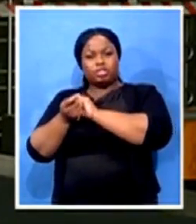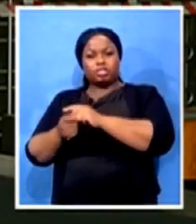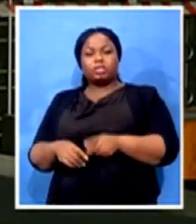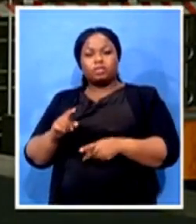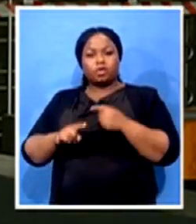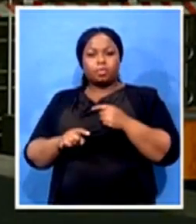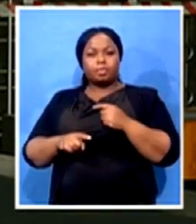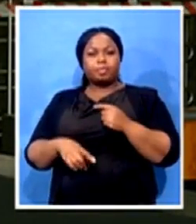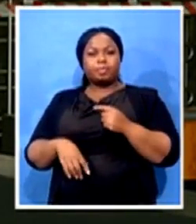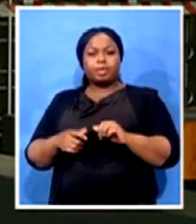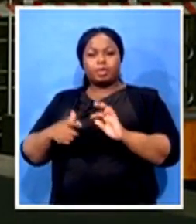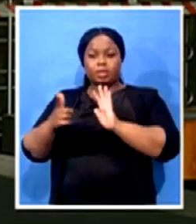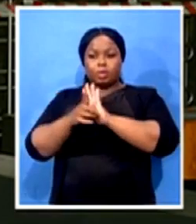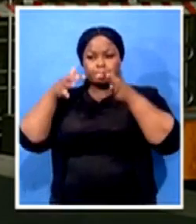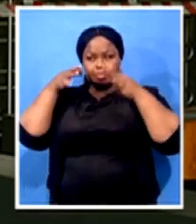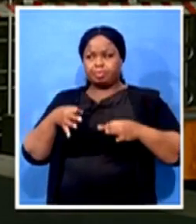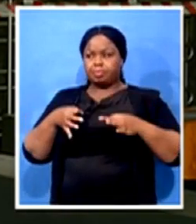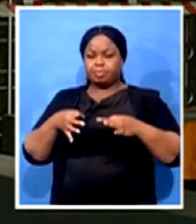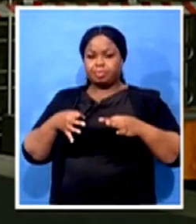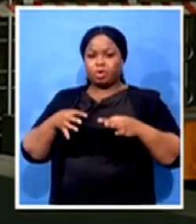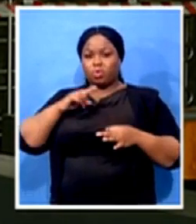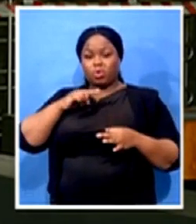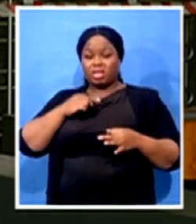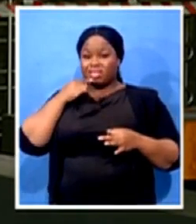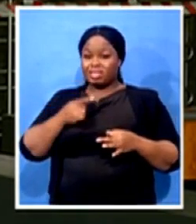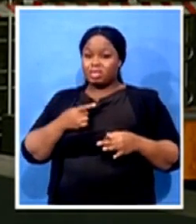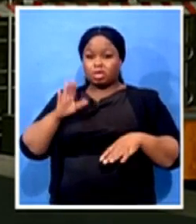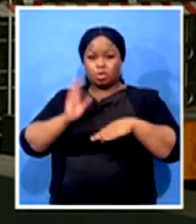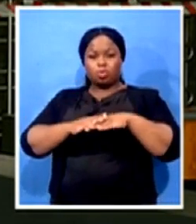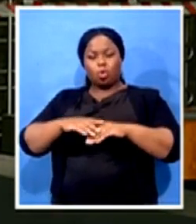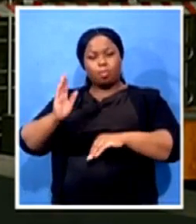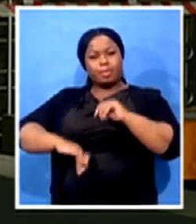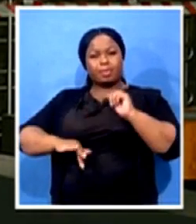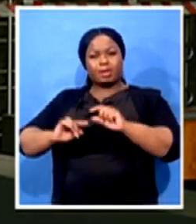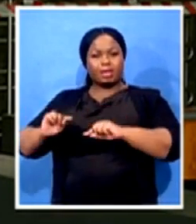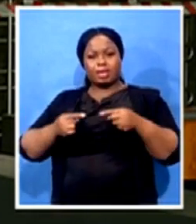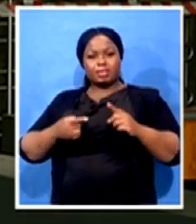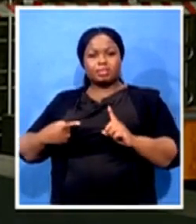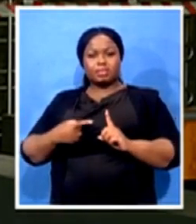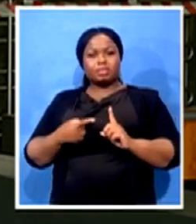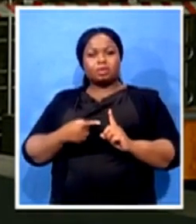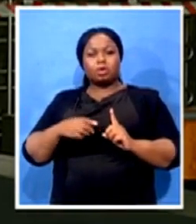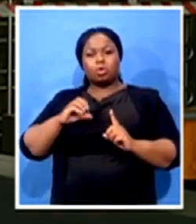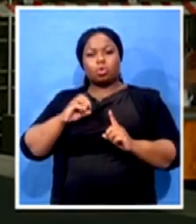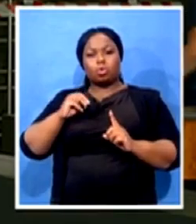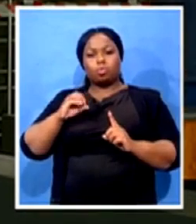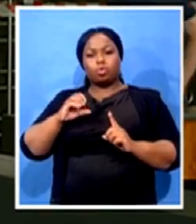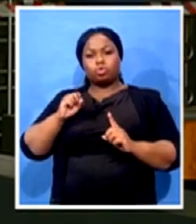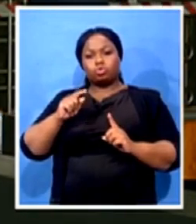only cause more charges against the Mr. Omotoso, and they are not happy that